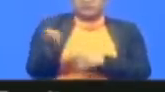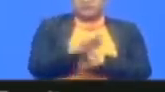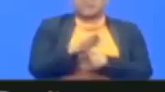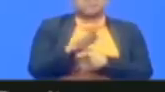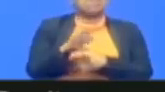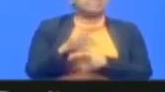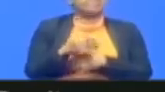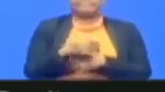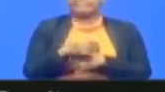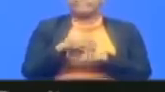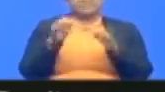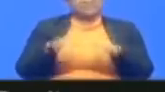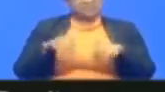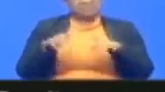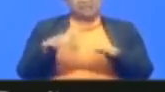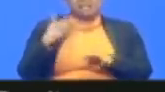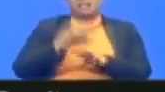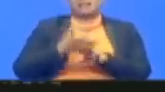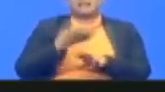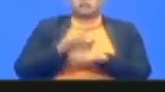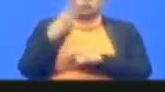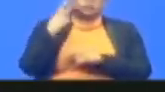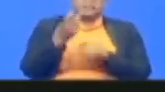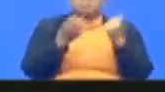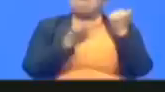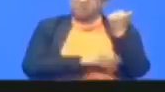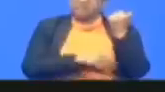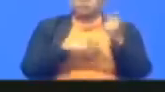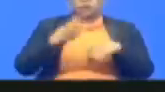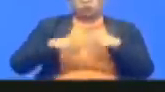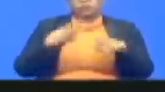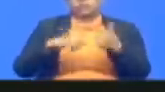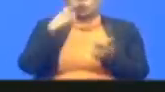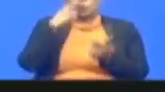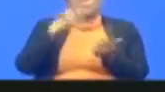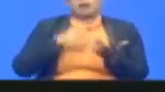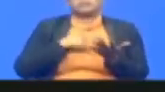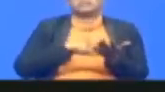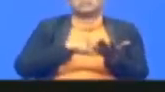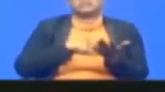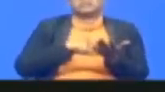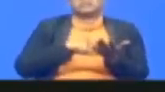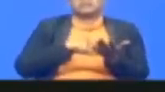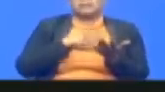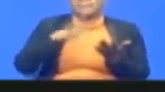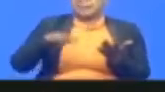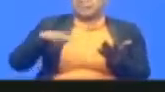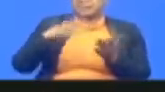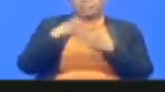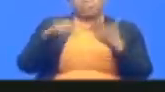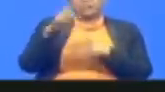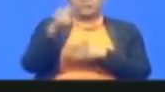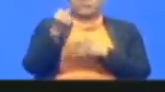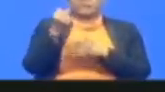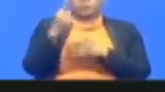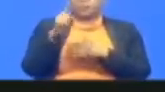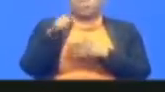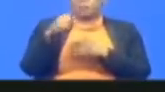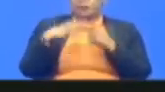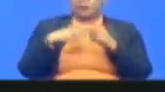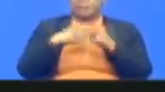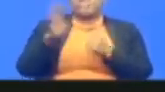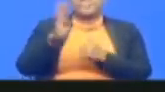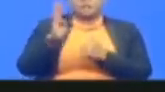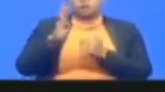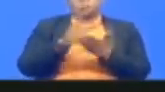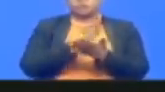itakuwa ngumu. Na tunaona mambo ya umaskini itaendelea huko kwetu. Parliament has already approved 59.1 billion shillings to be shared